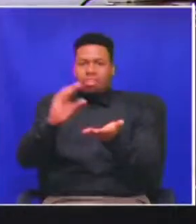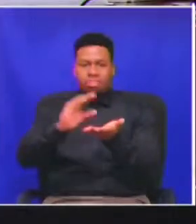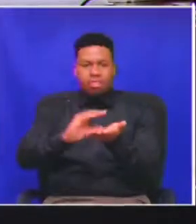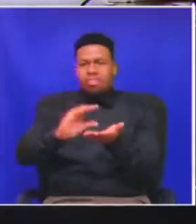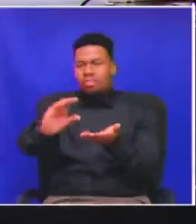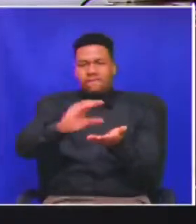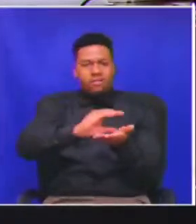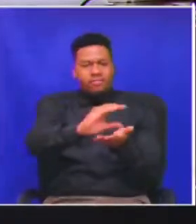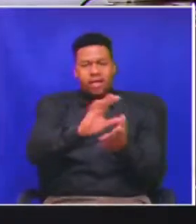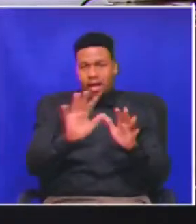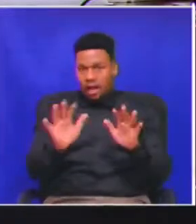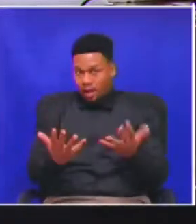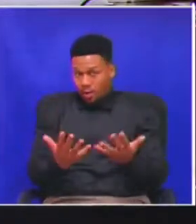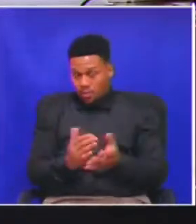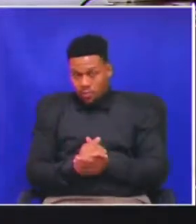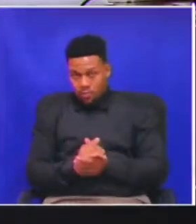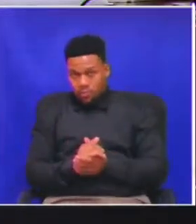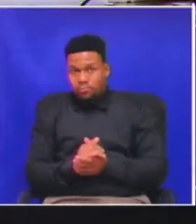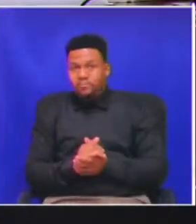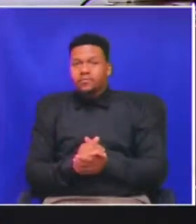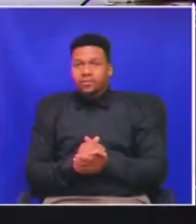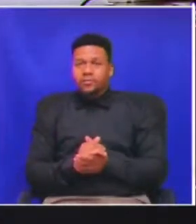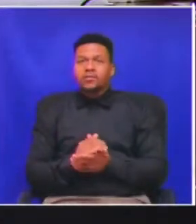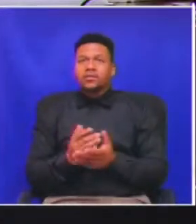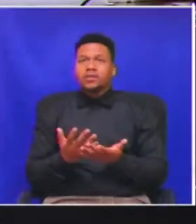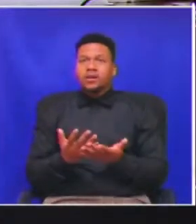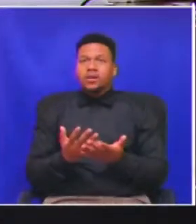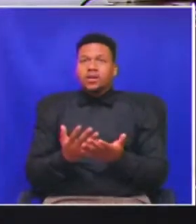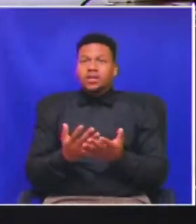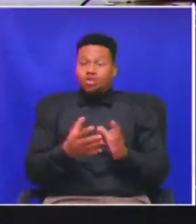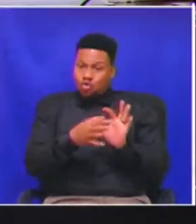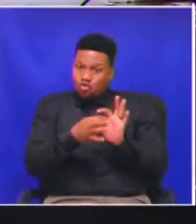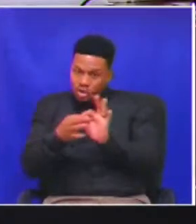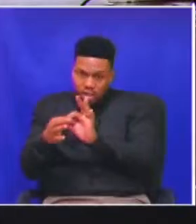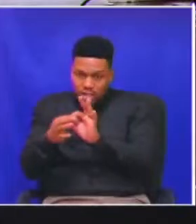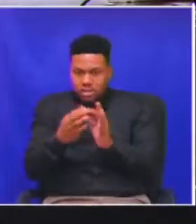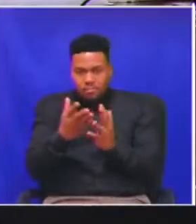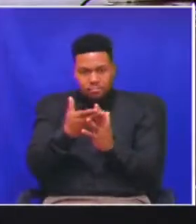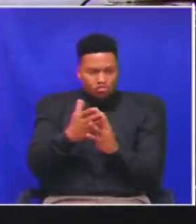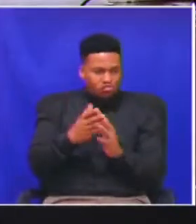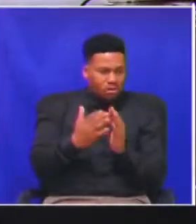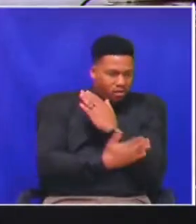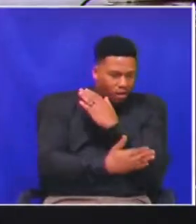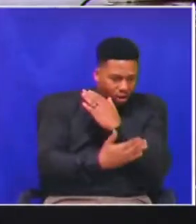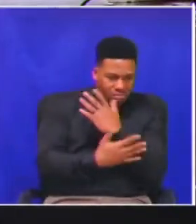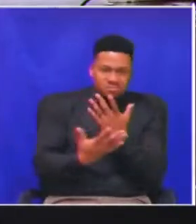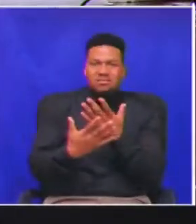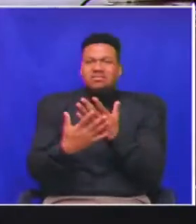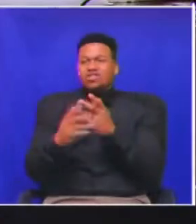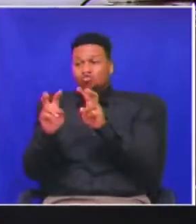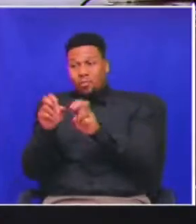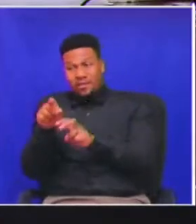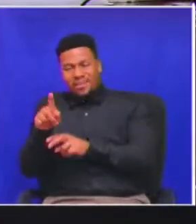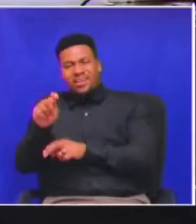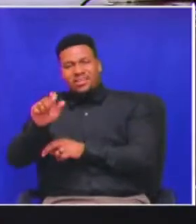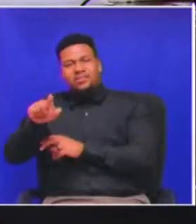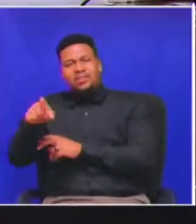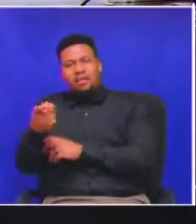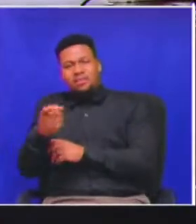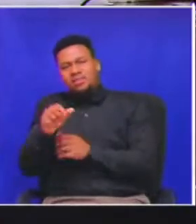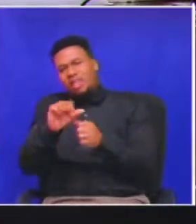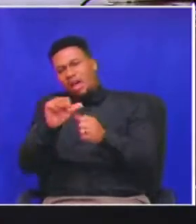new models for cooperation between countries, for instance, on taxes and others. So a key recommendation,